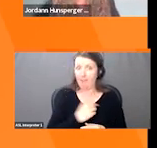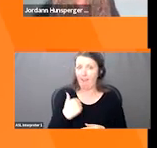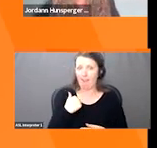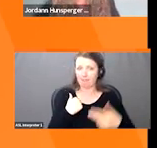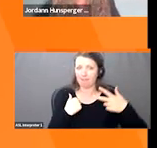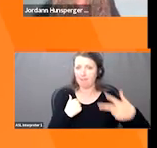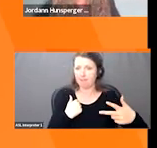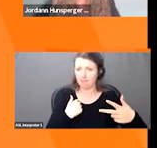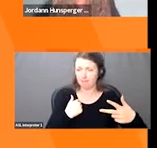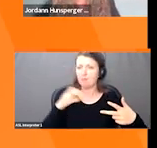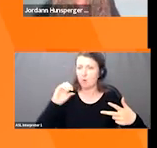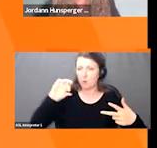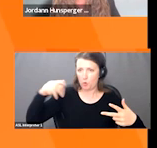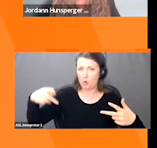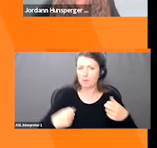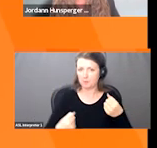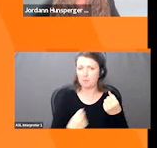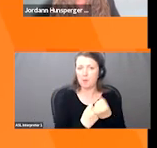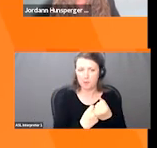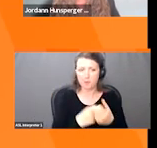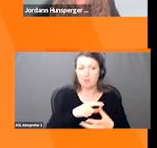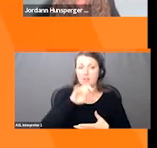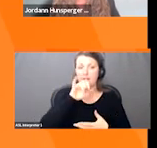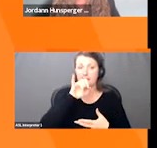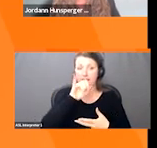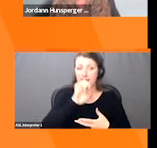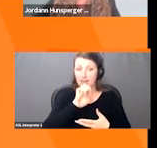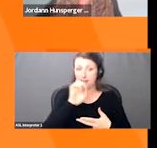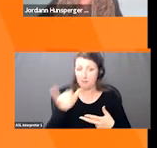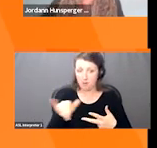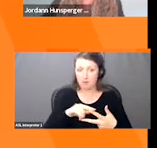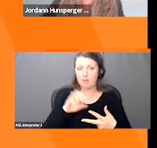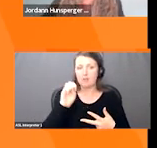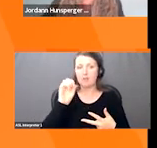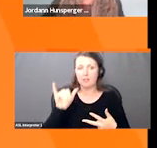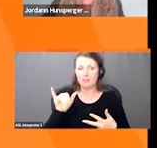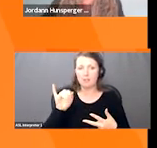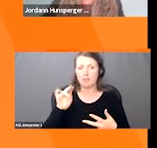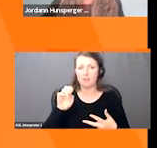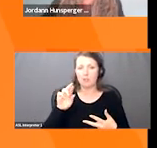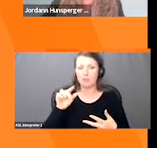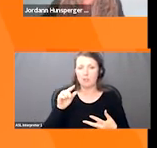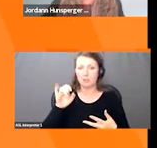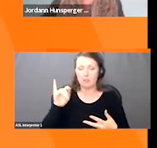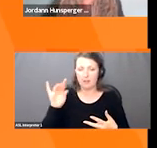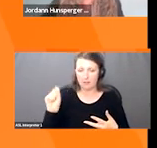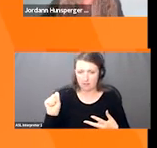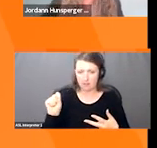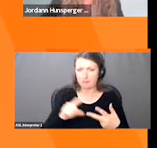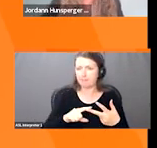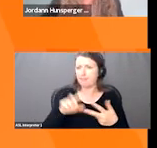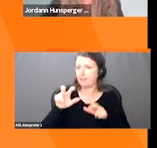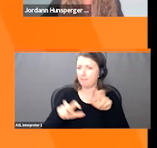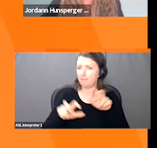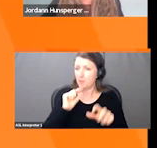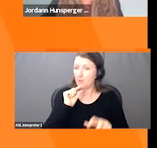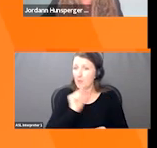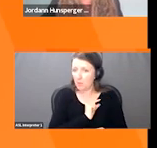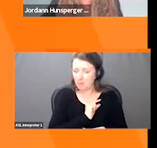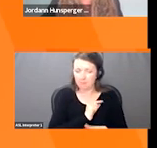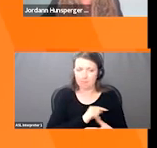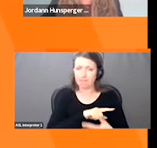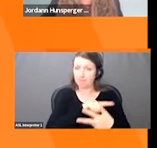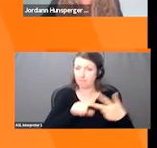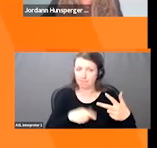Young, Synergetics, and Invest in Guelph. We are very grateful for their support. Just